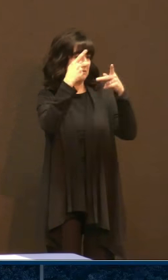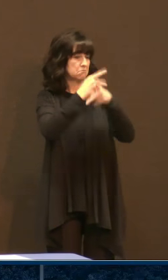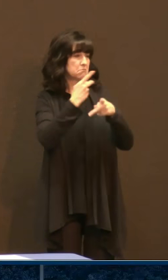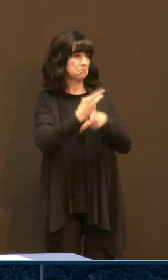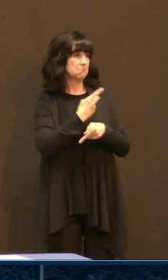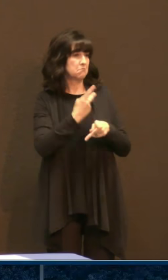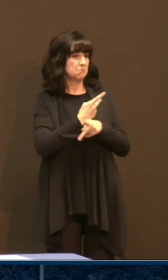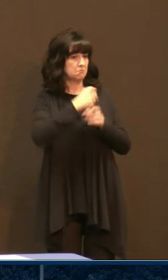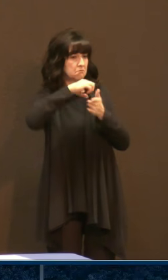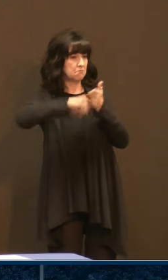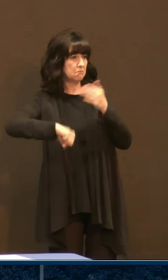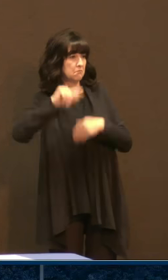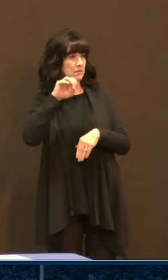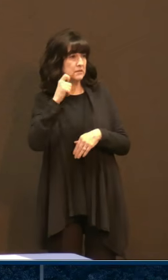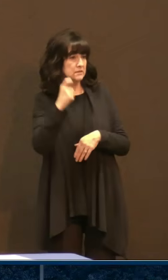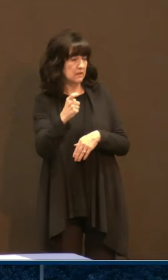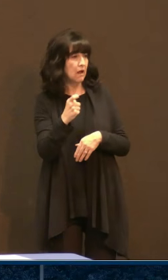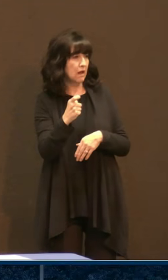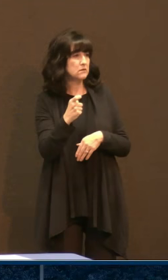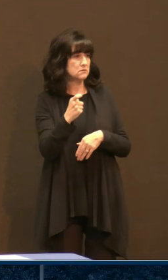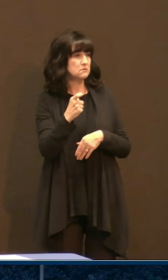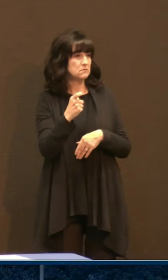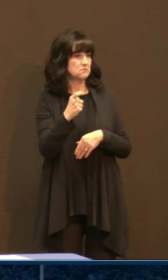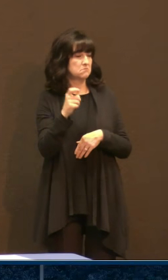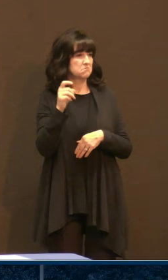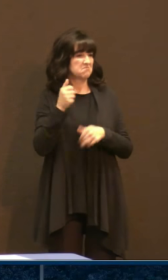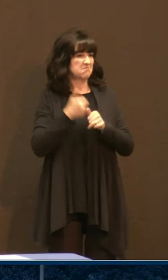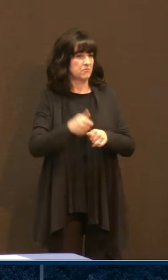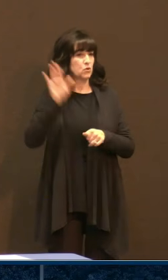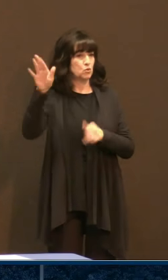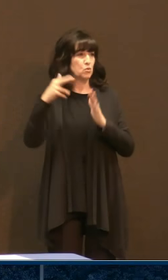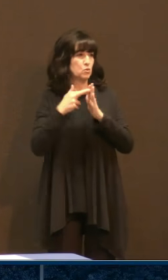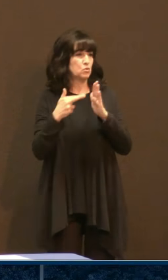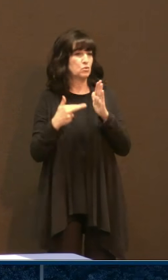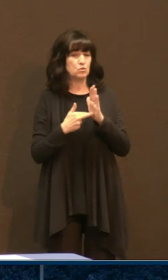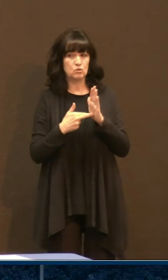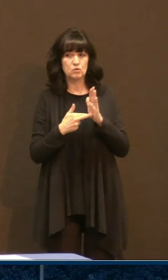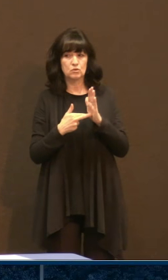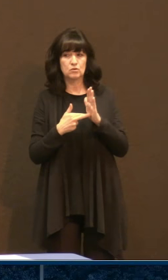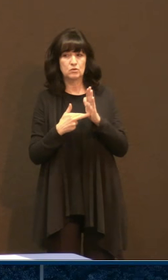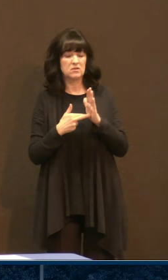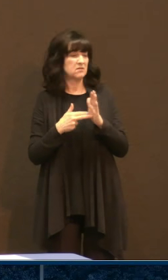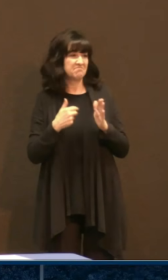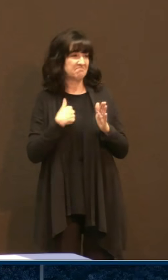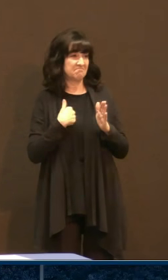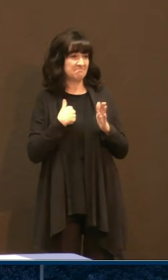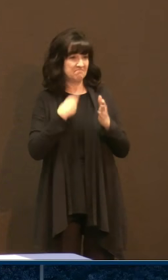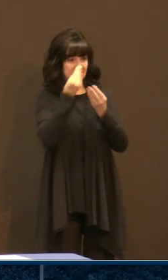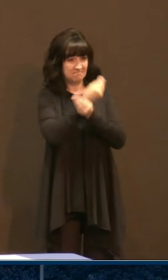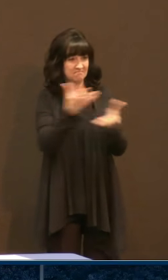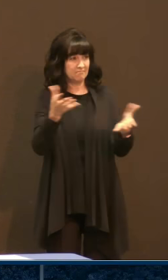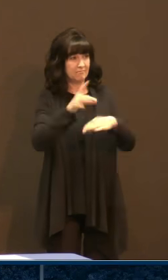to the tax withholding. But I probably shouldn't give folks tax advice.